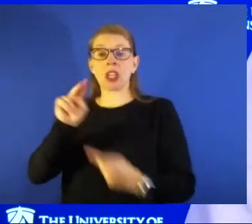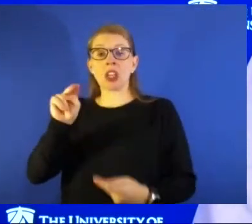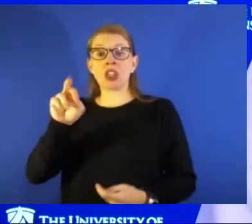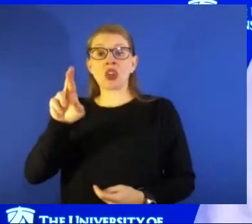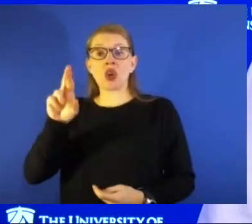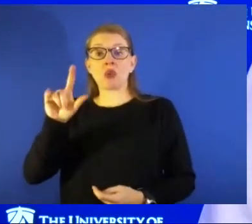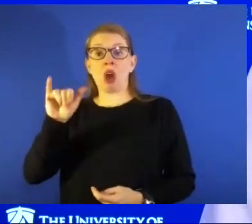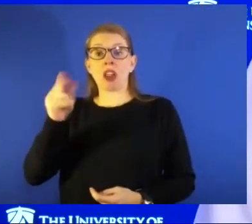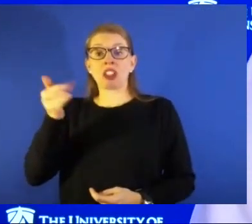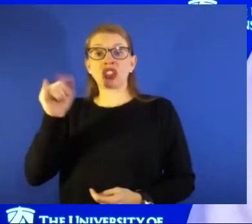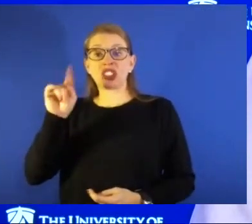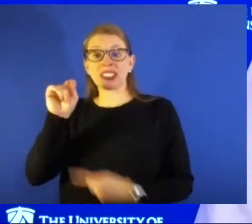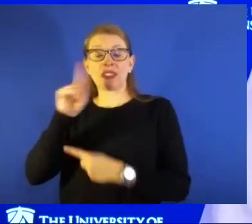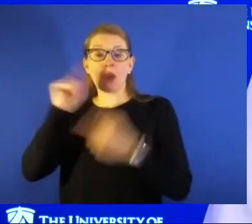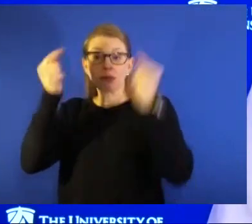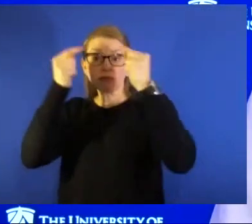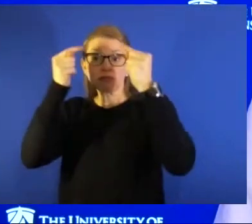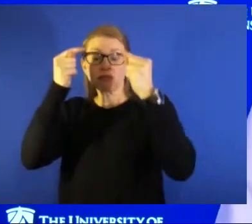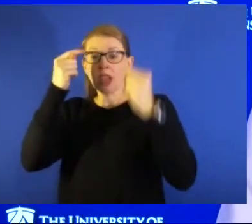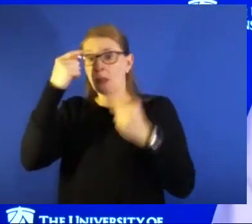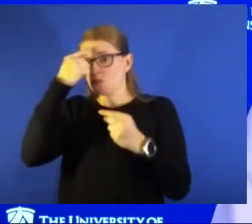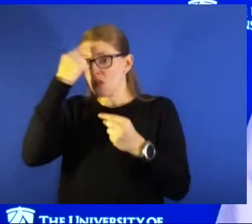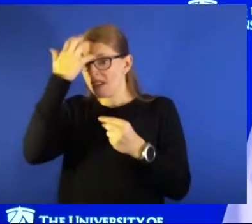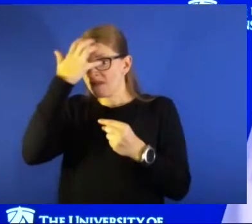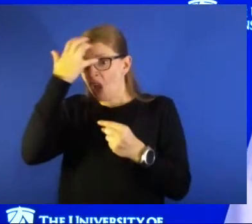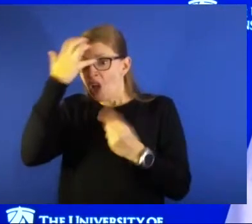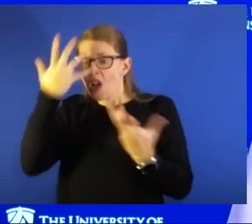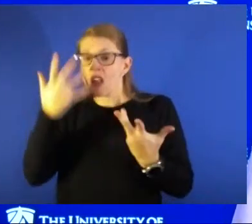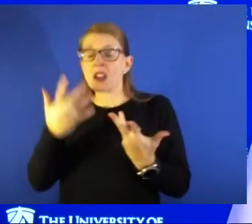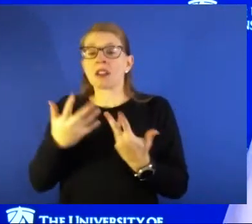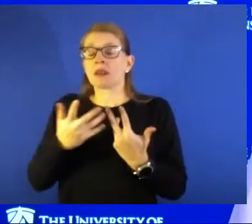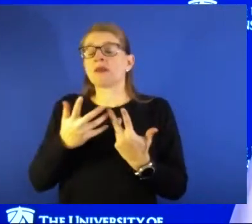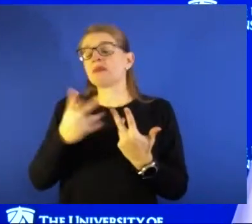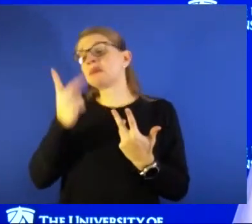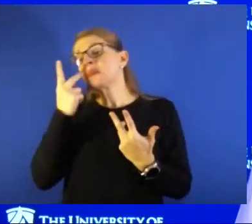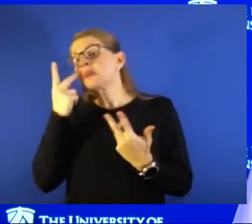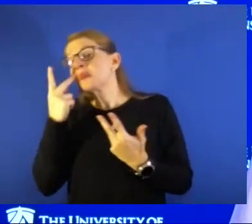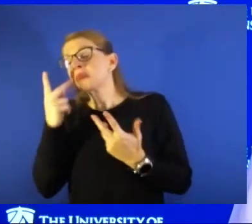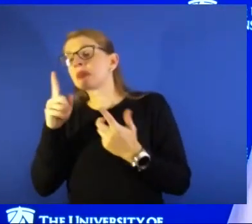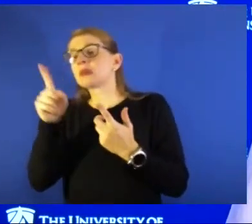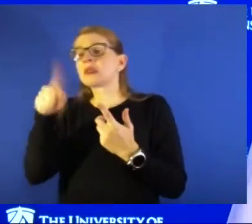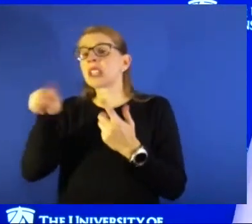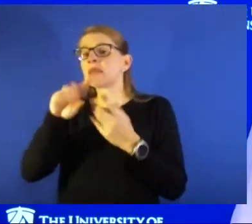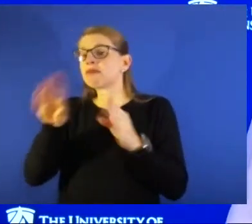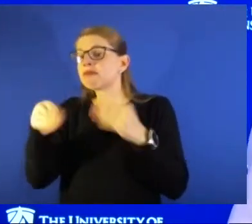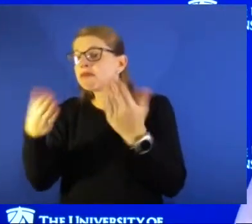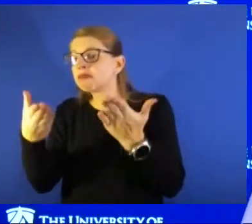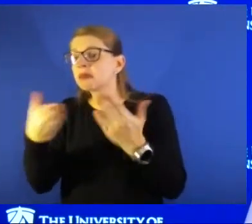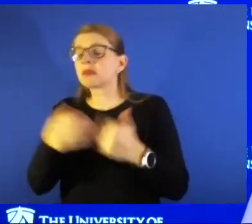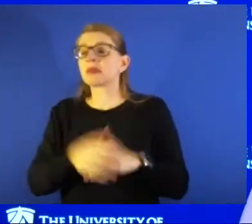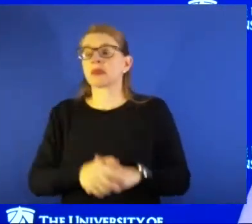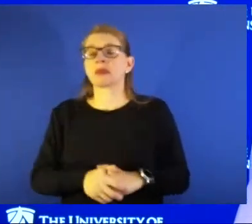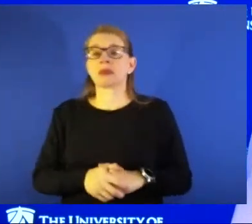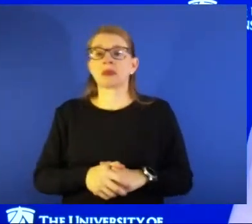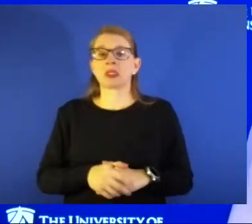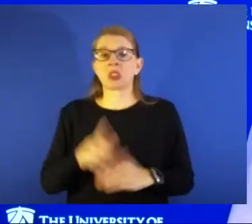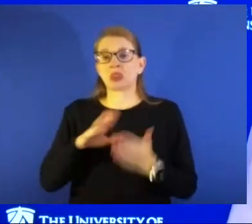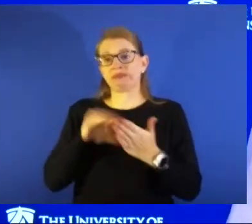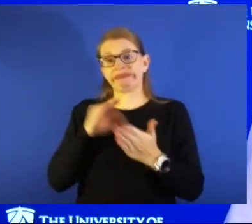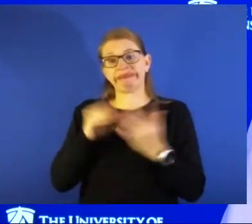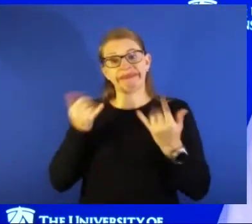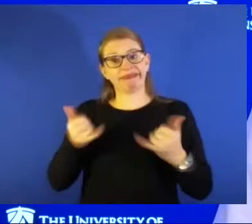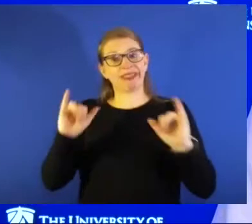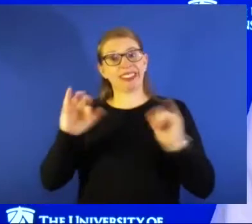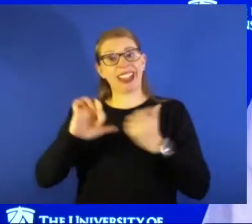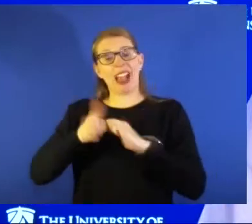the headache and brain fog, kind of see what they do. But we are still learning what to do and how optimally to treat all of those long